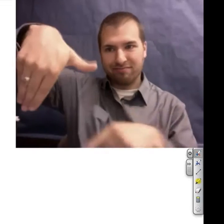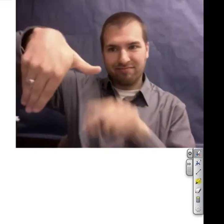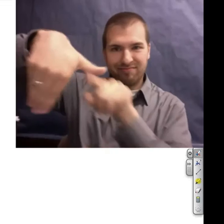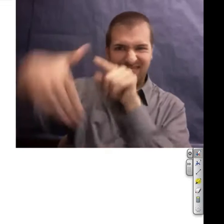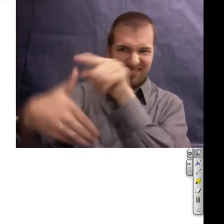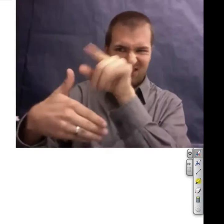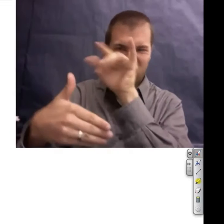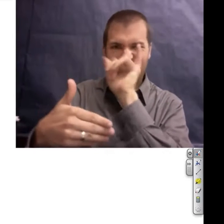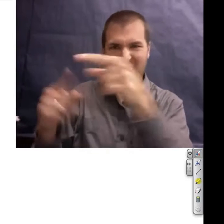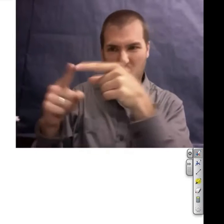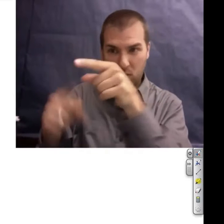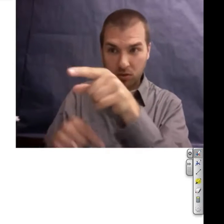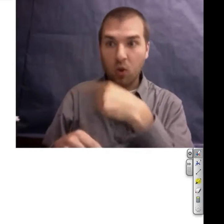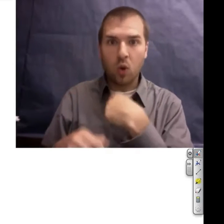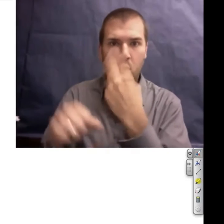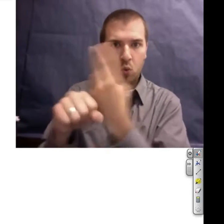triangle.